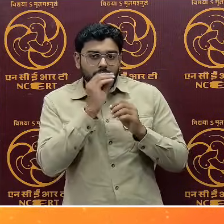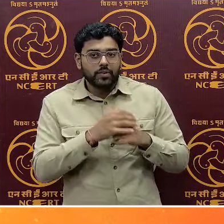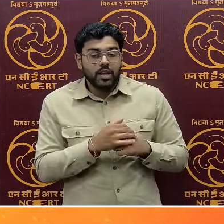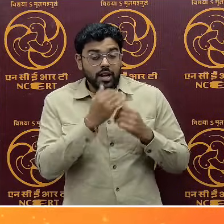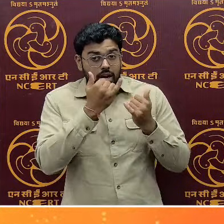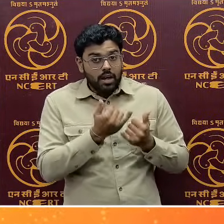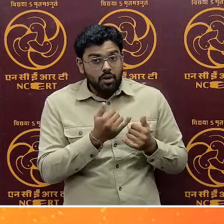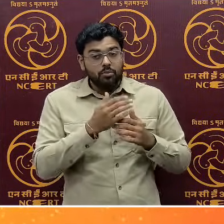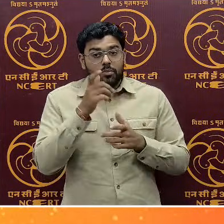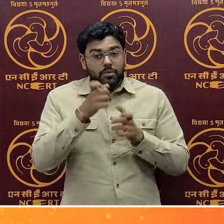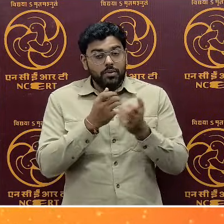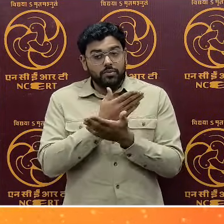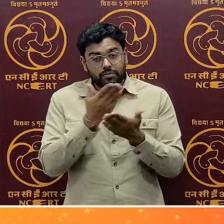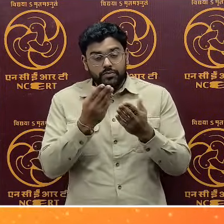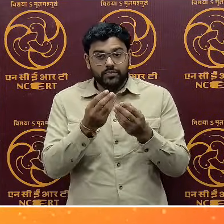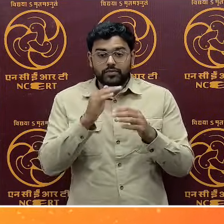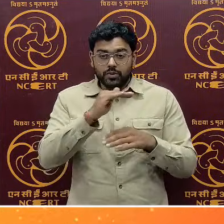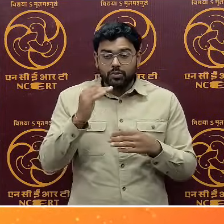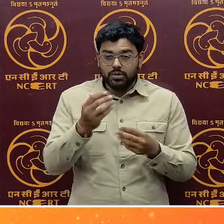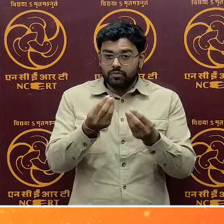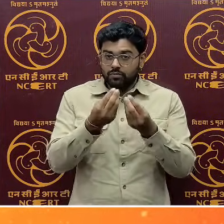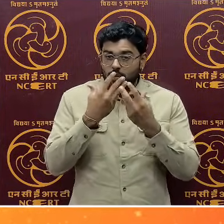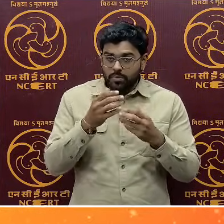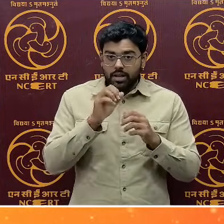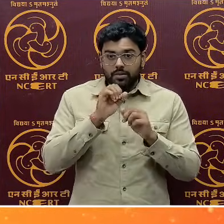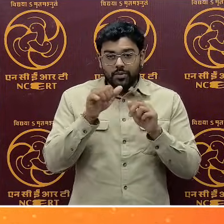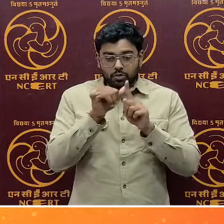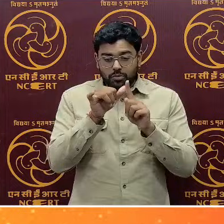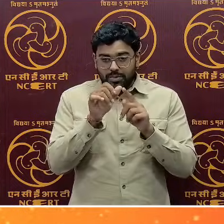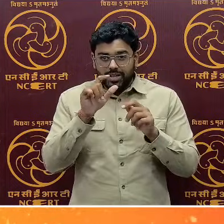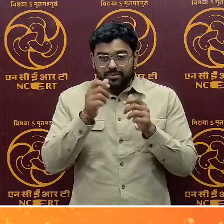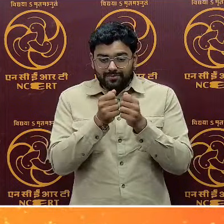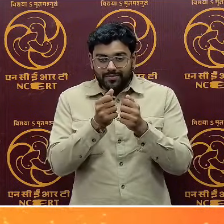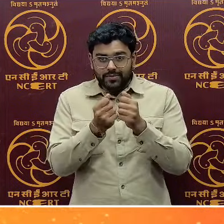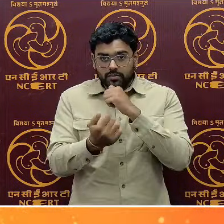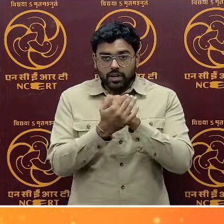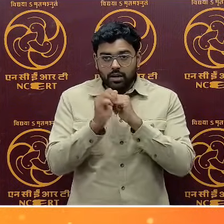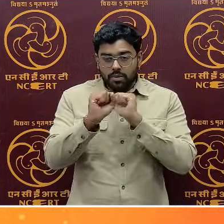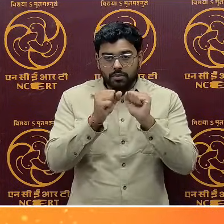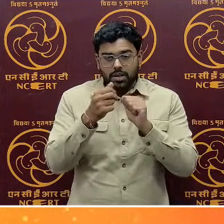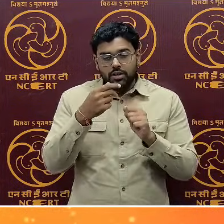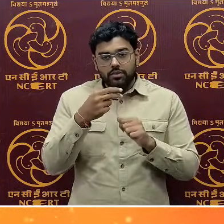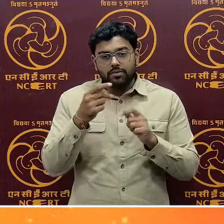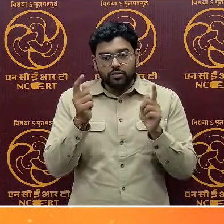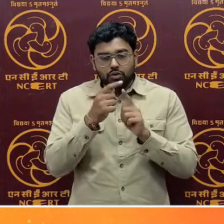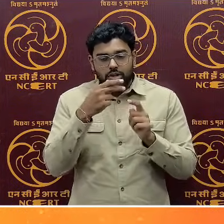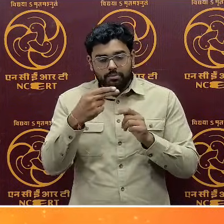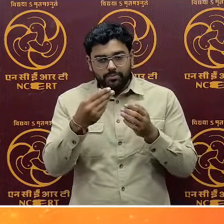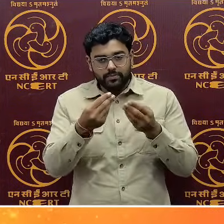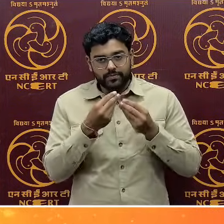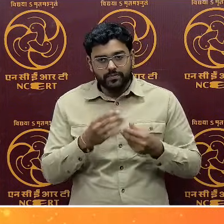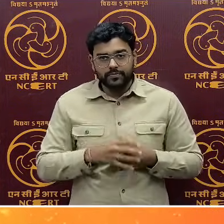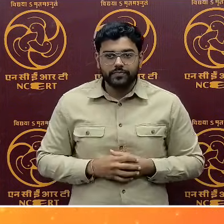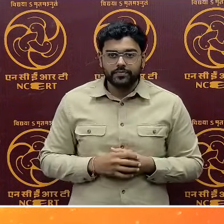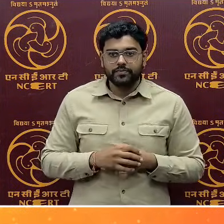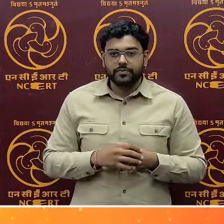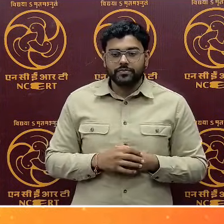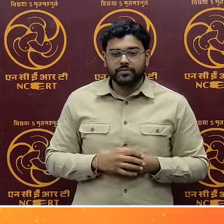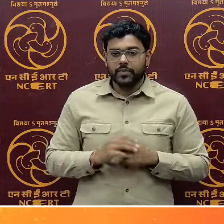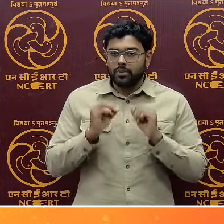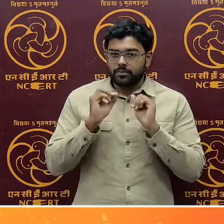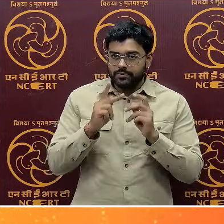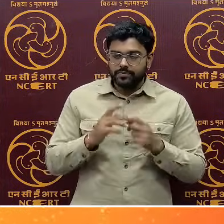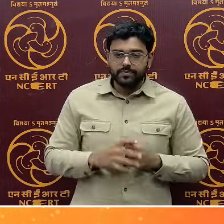us your nickname. All the students in the comment section tell us their nickname. Nicknames, please. So yes, so nickname is pet